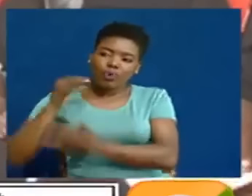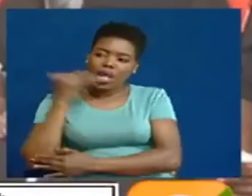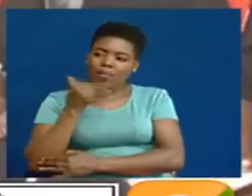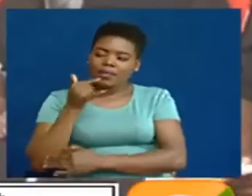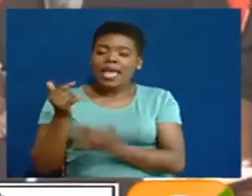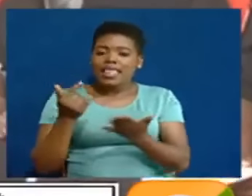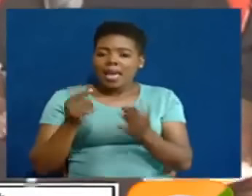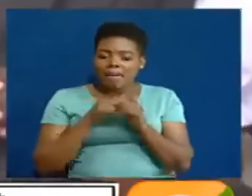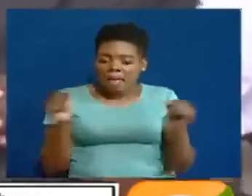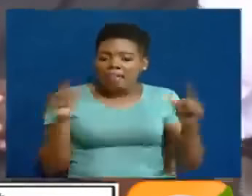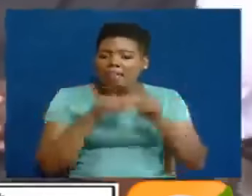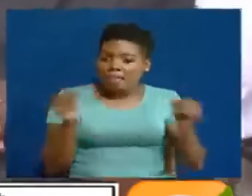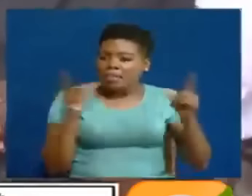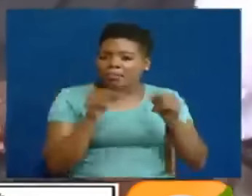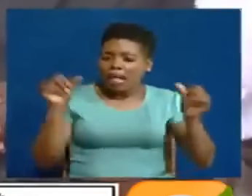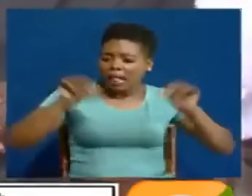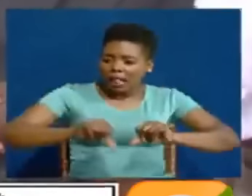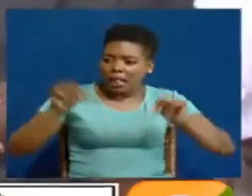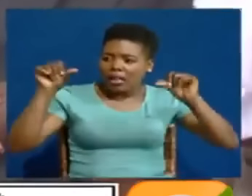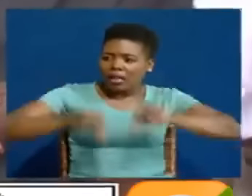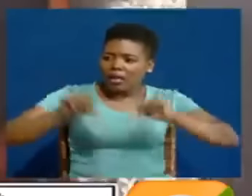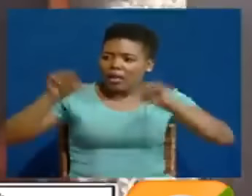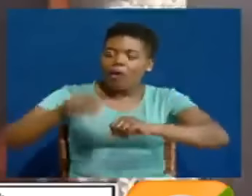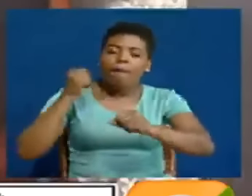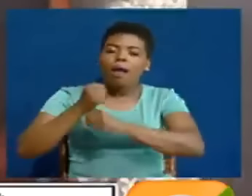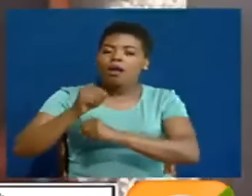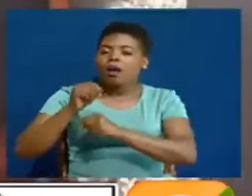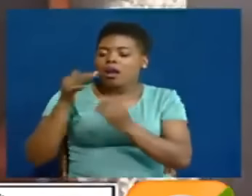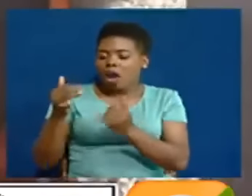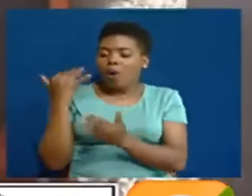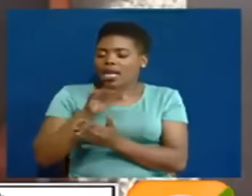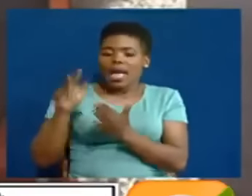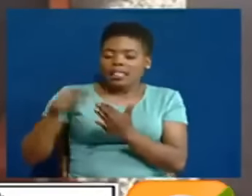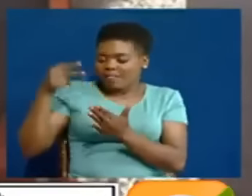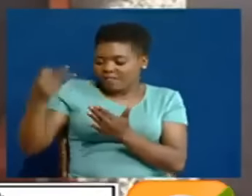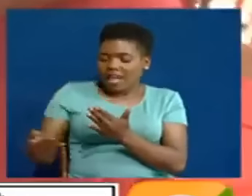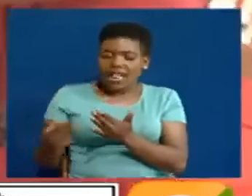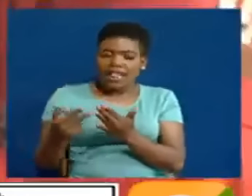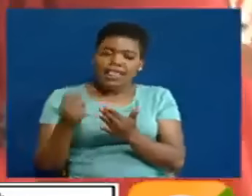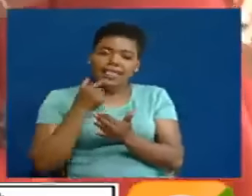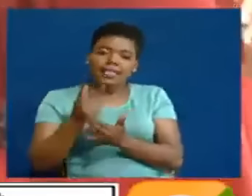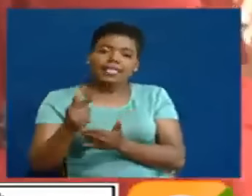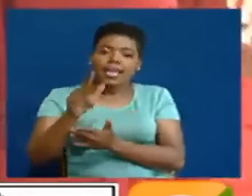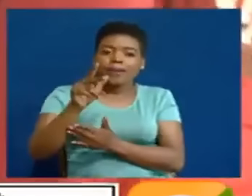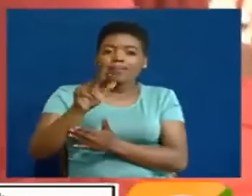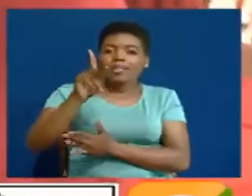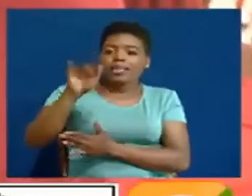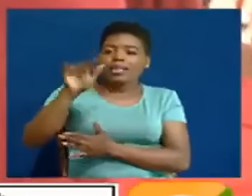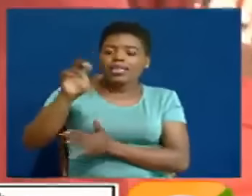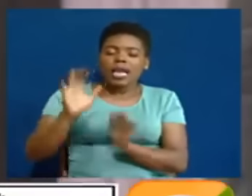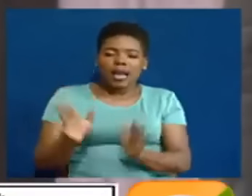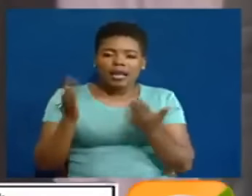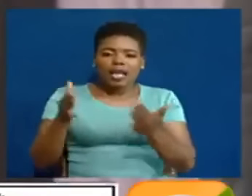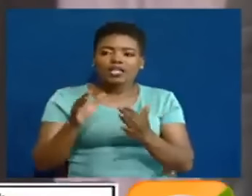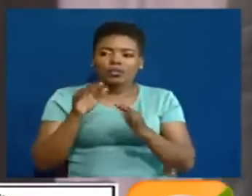led to his downfall. They expressed their support for Professor Kithure Kindiki, calling on the church to spread the gospel of peace during the transition